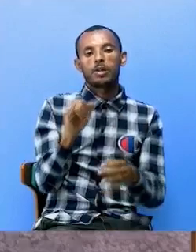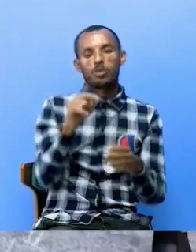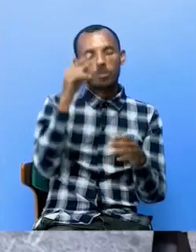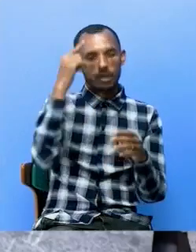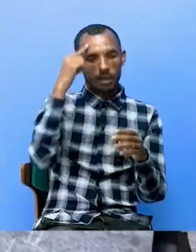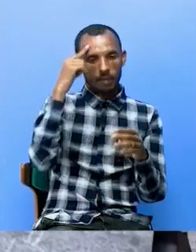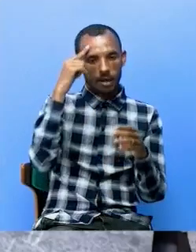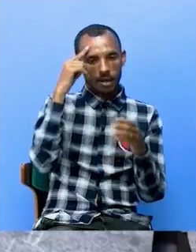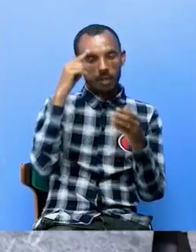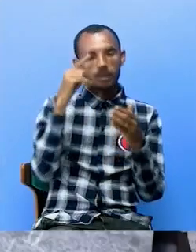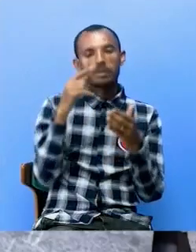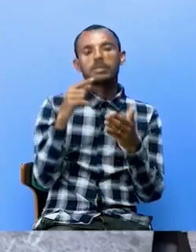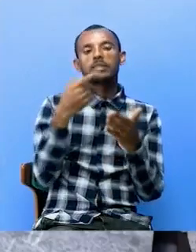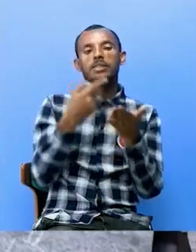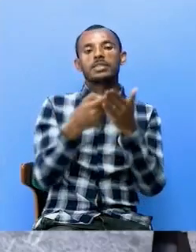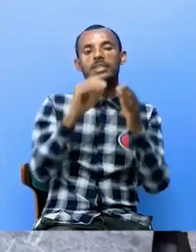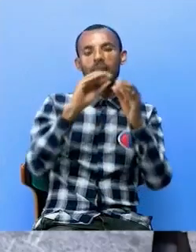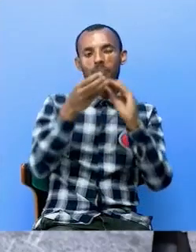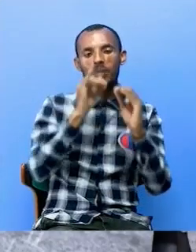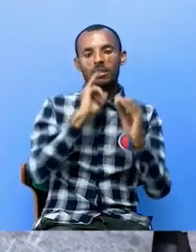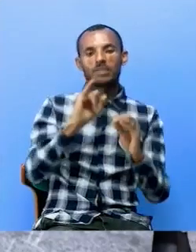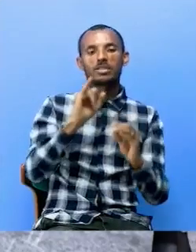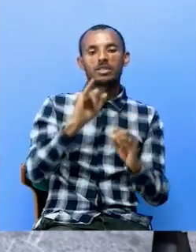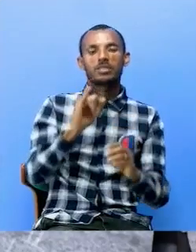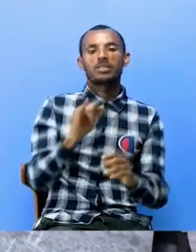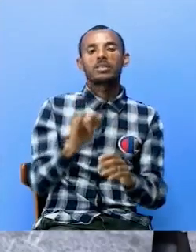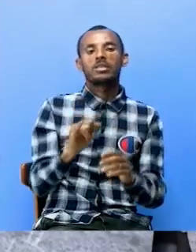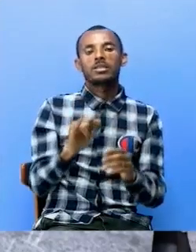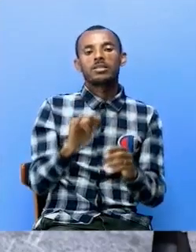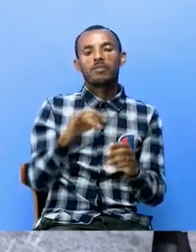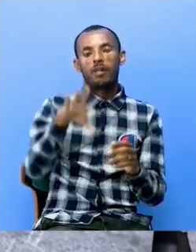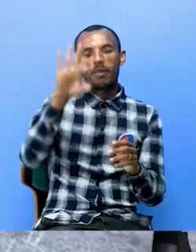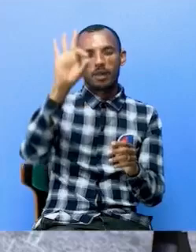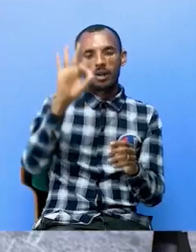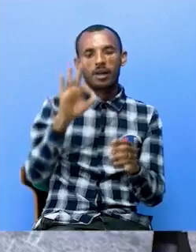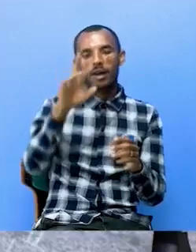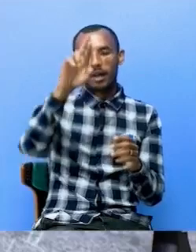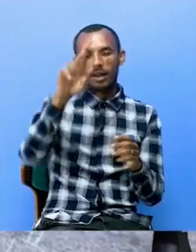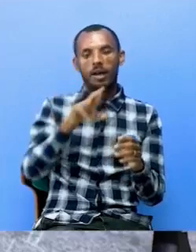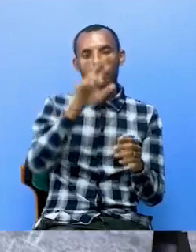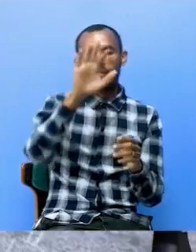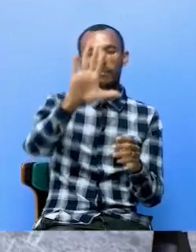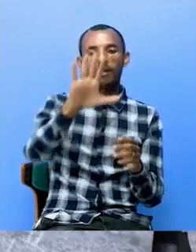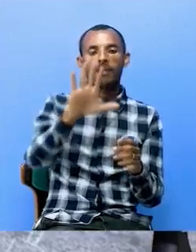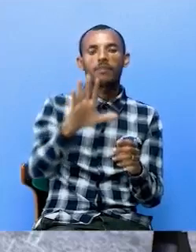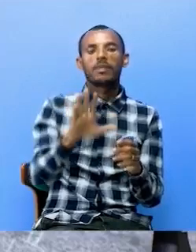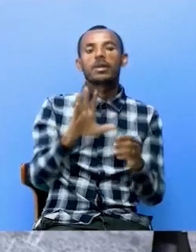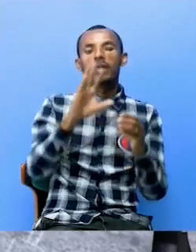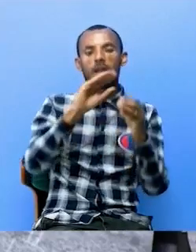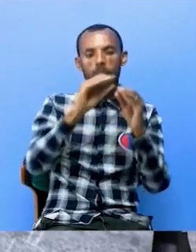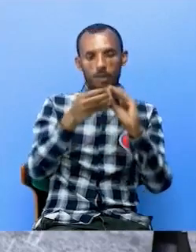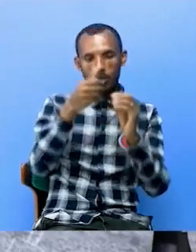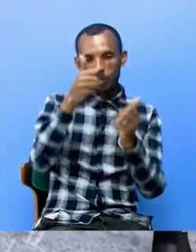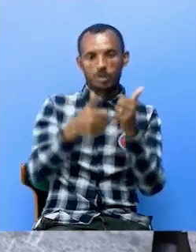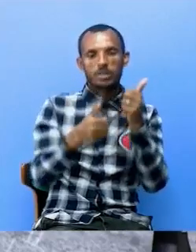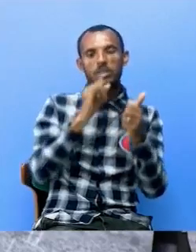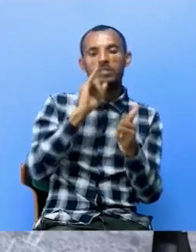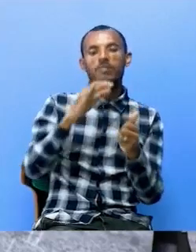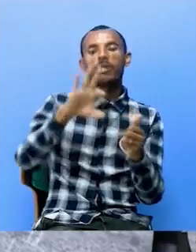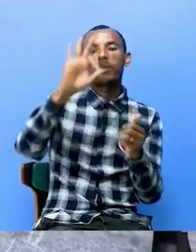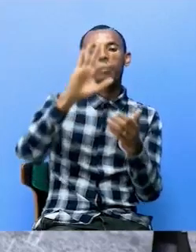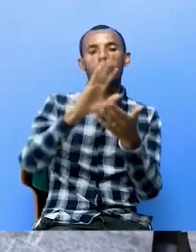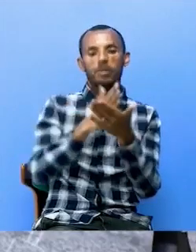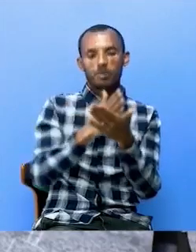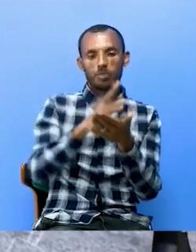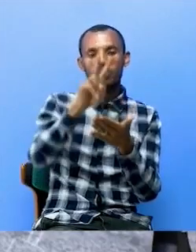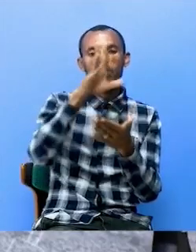determining where that number is found, okay? Radical 5 is roughly a number which is found between 2